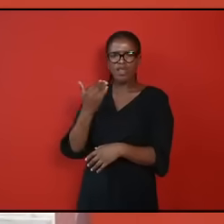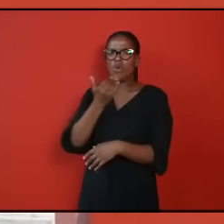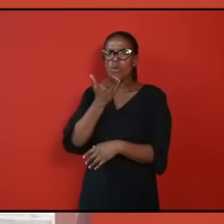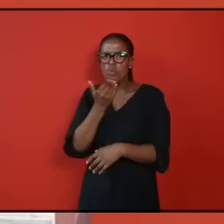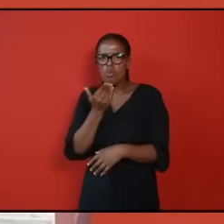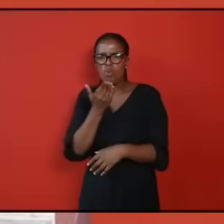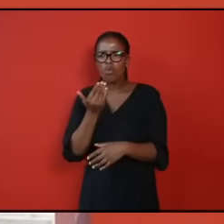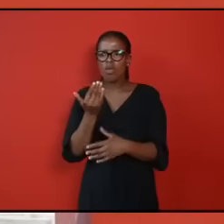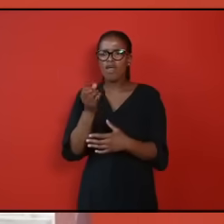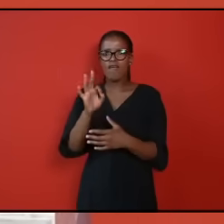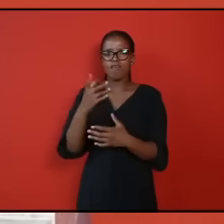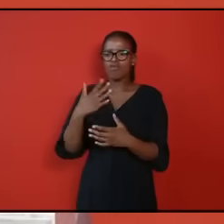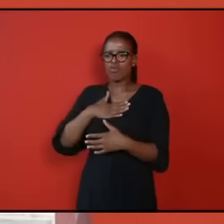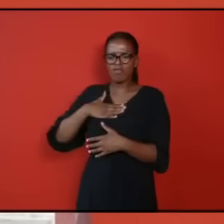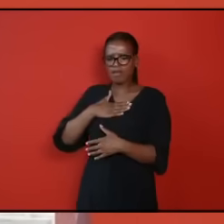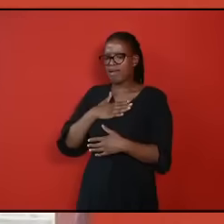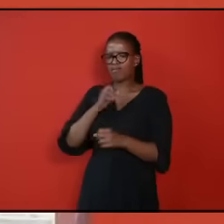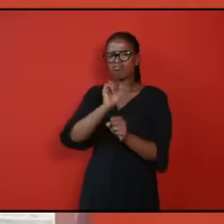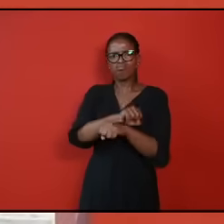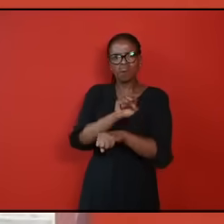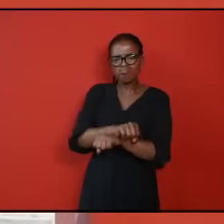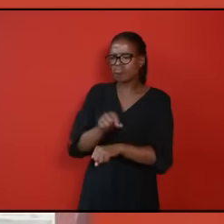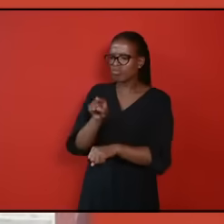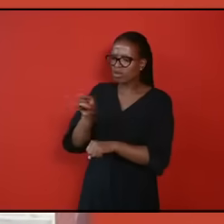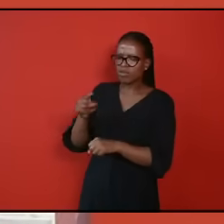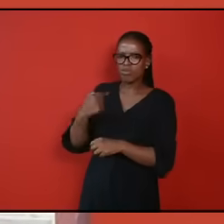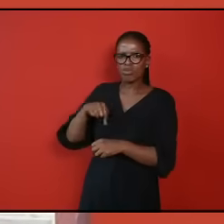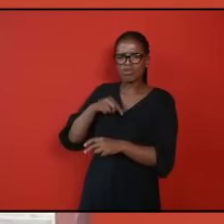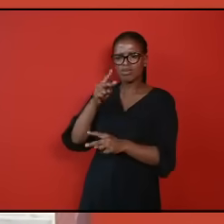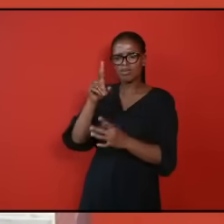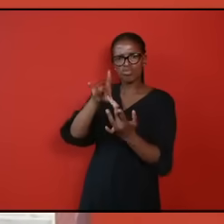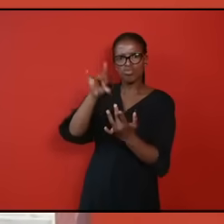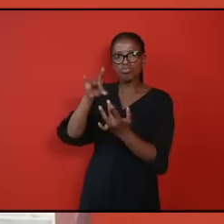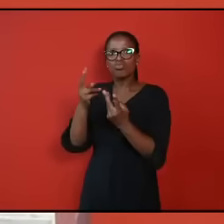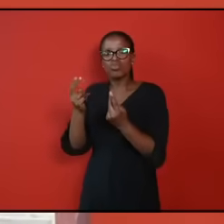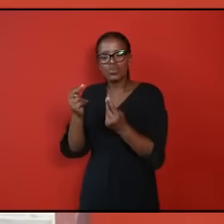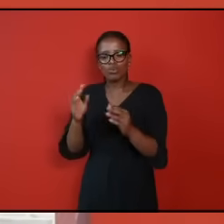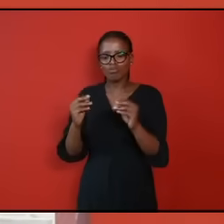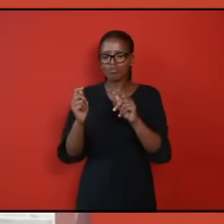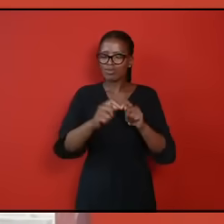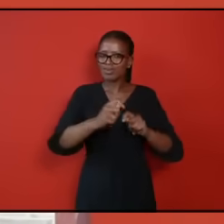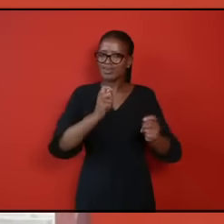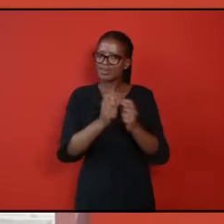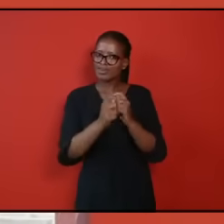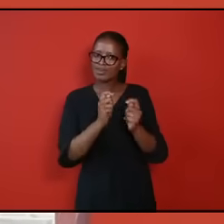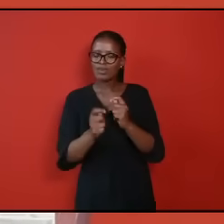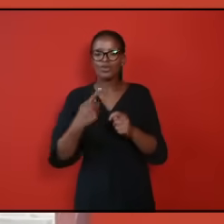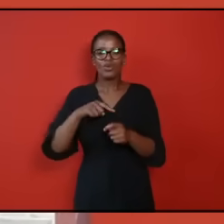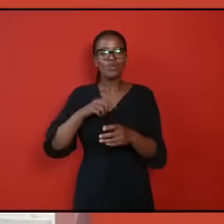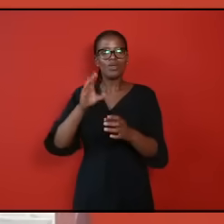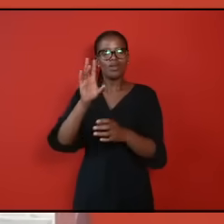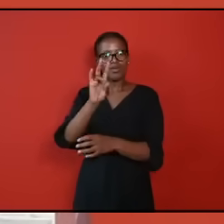who are unemployed here, and see that one post as employment. That's what they did.